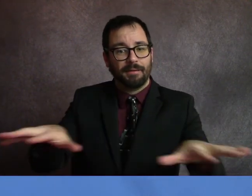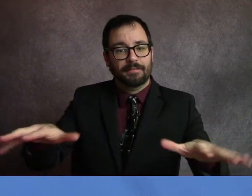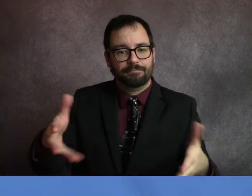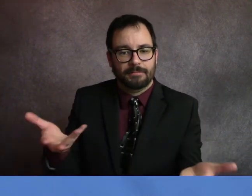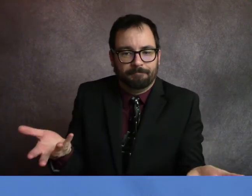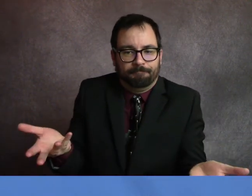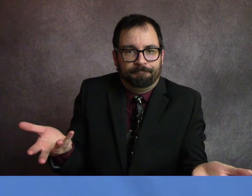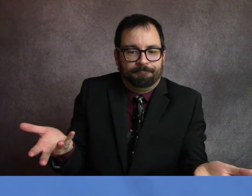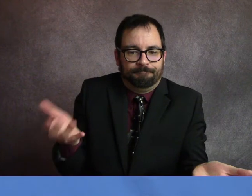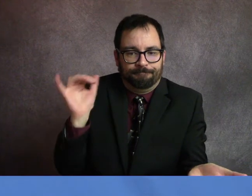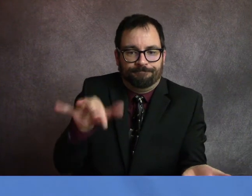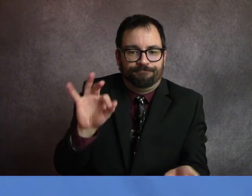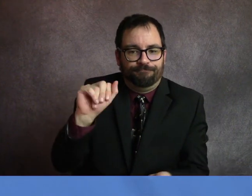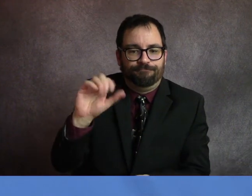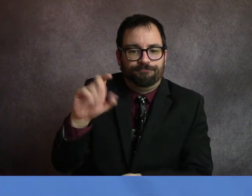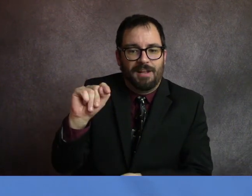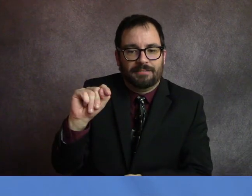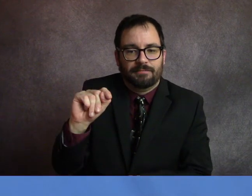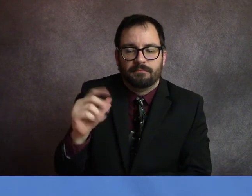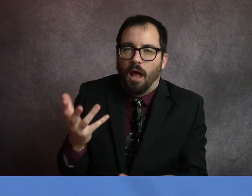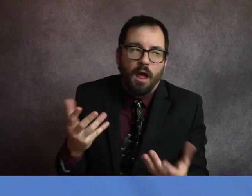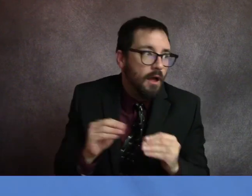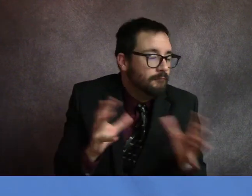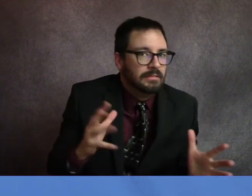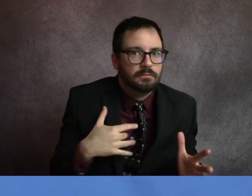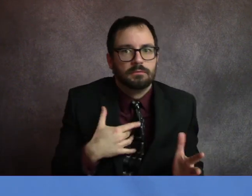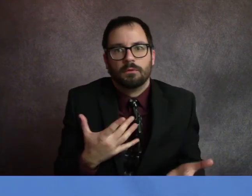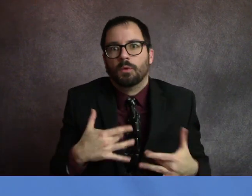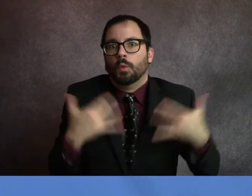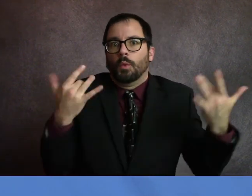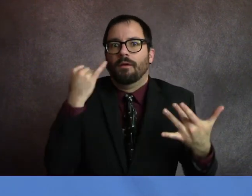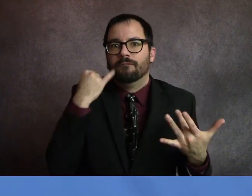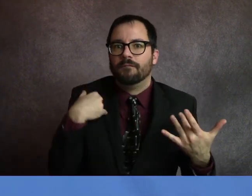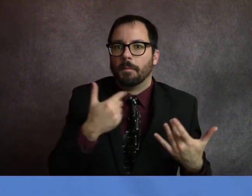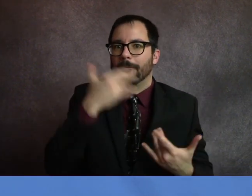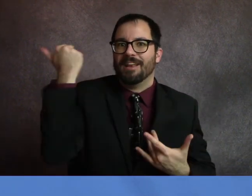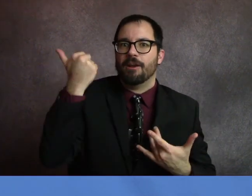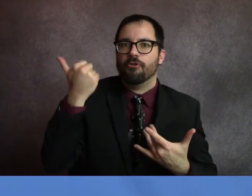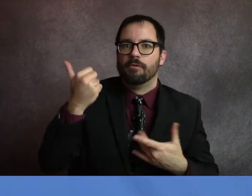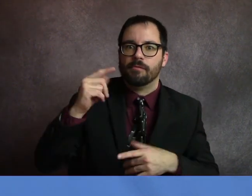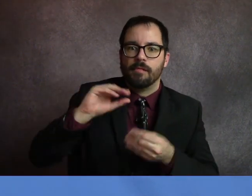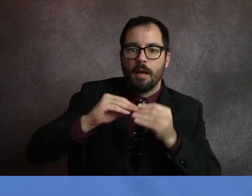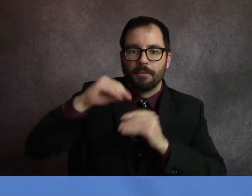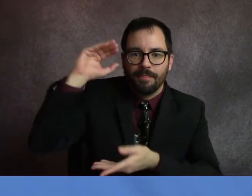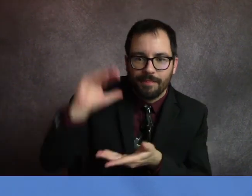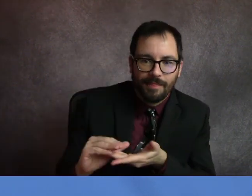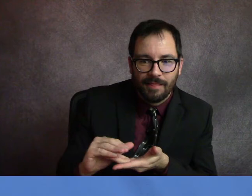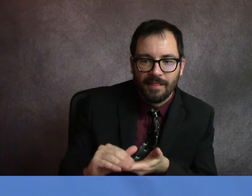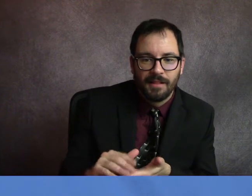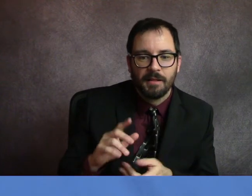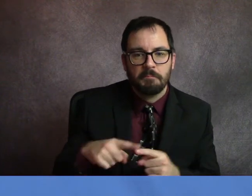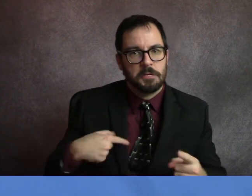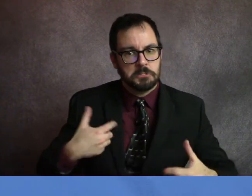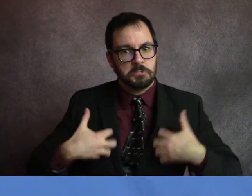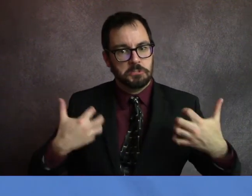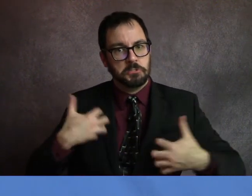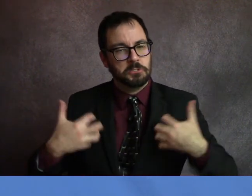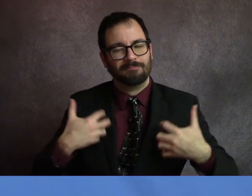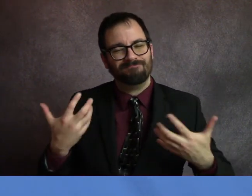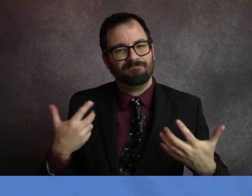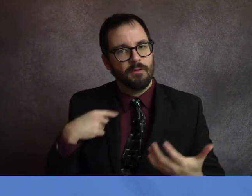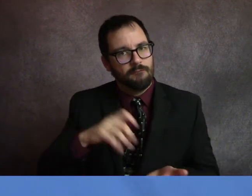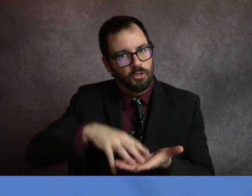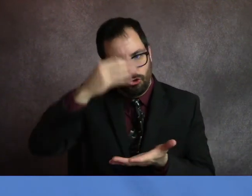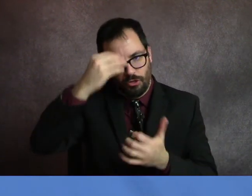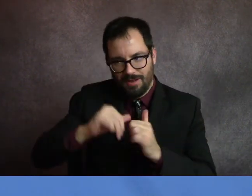obviously we'd love to be in a different place, but you can't get frustrated or aggravated with a pandemic. What you have to do is learn to live with it, and we have to